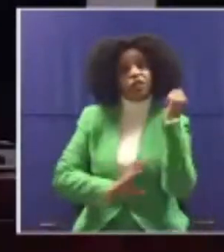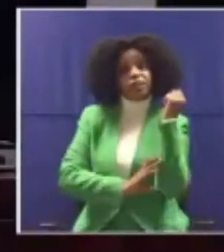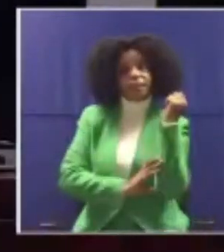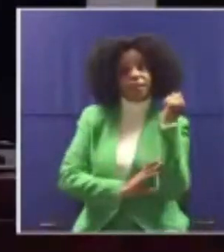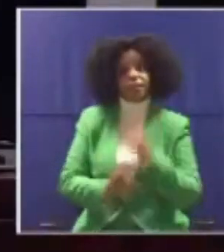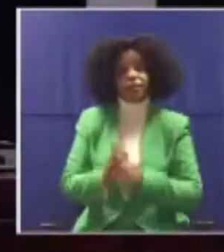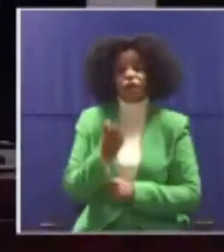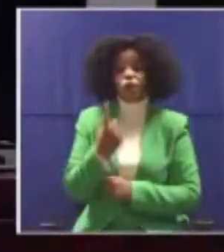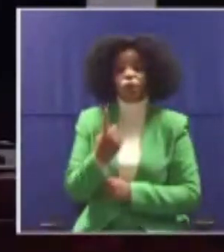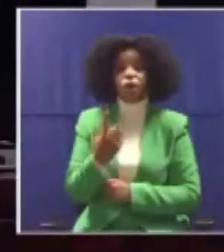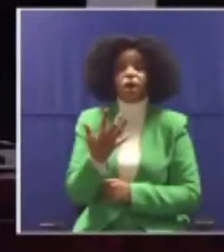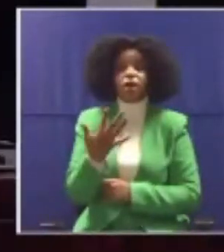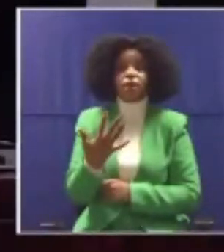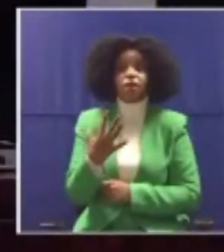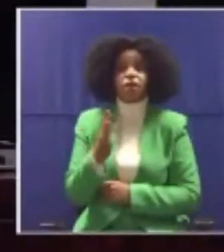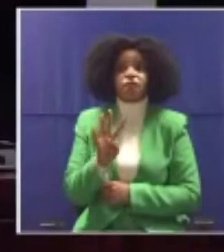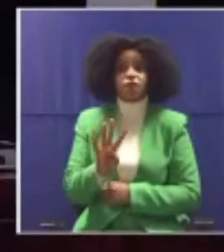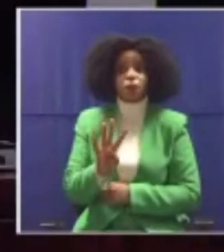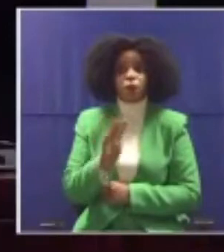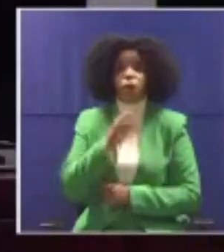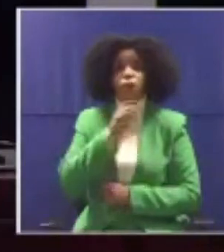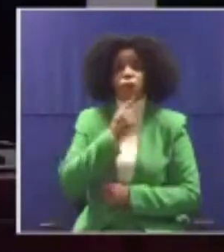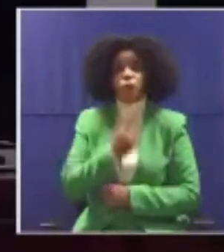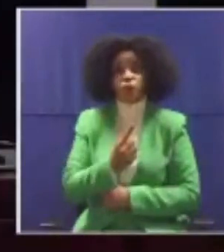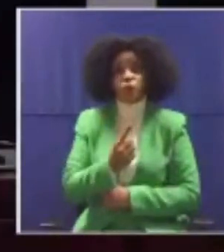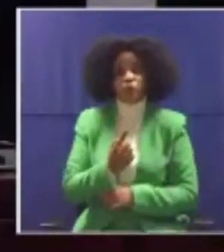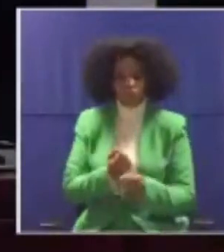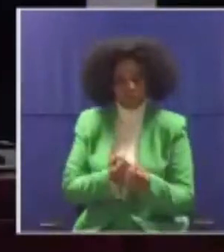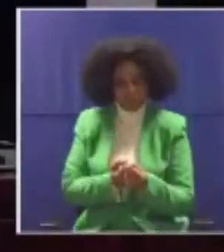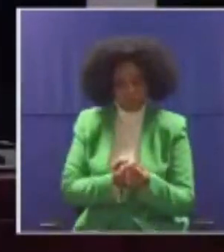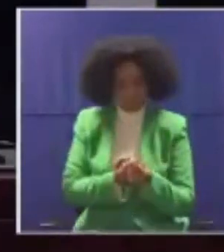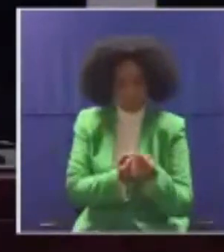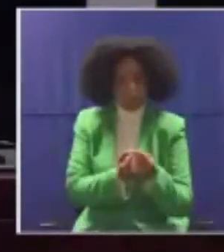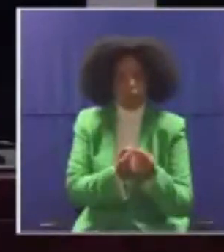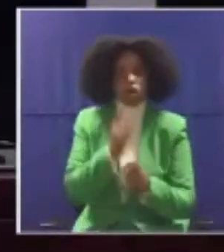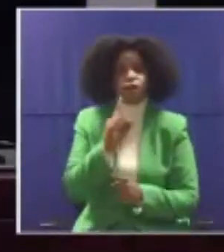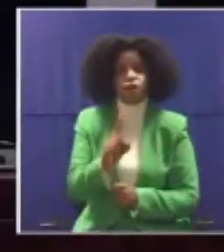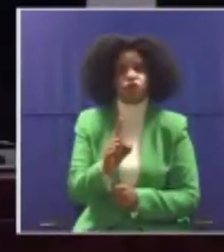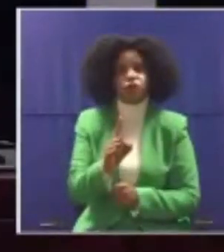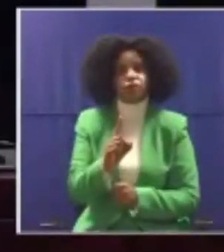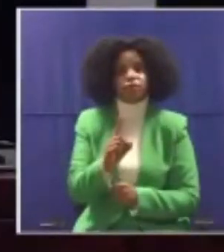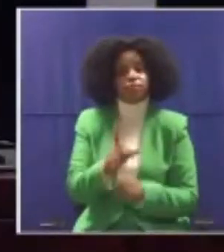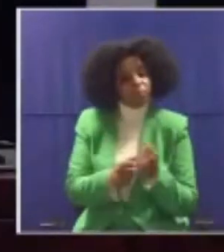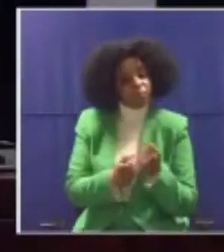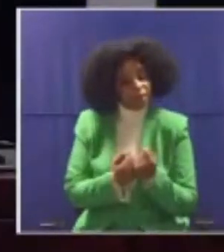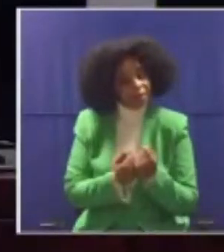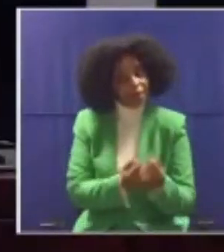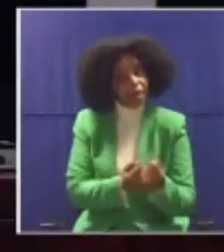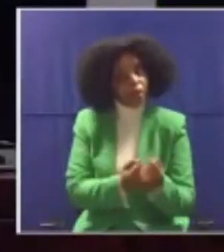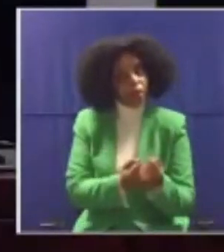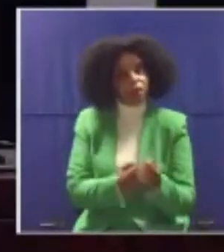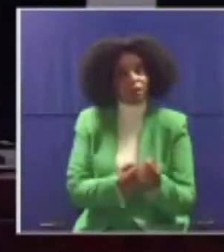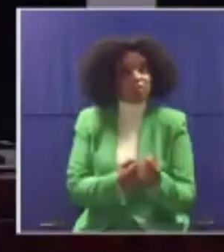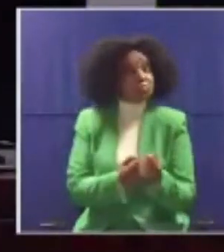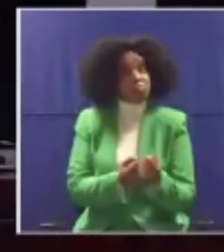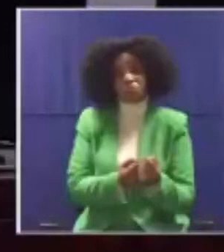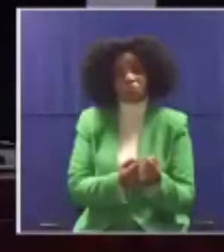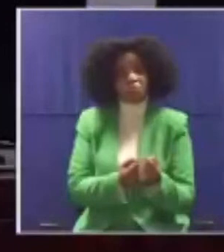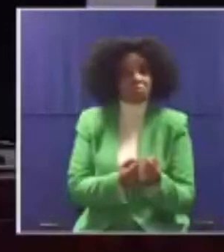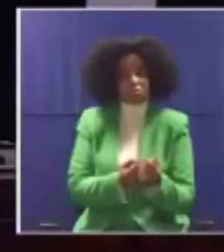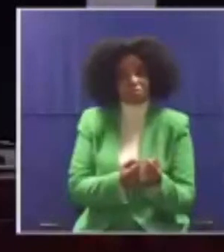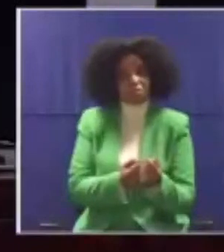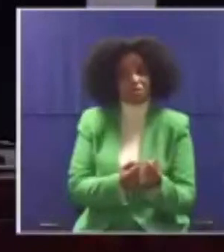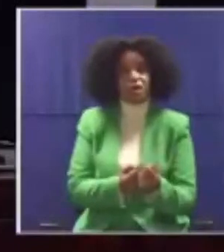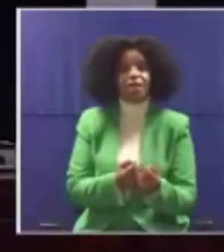give support first. You give support, and only as a last resort,